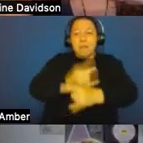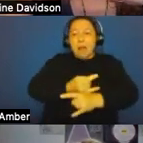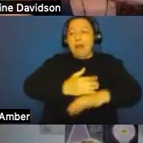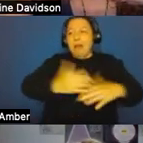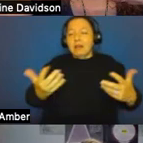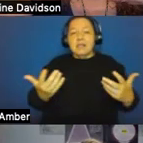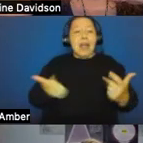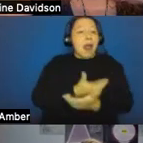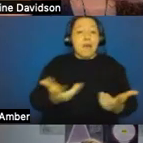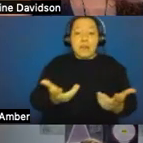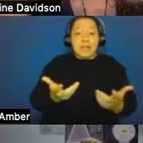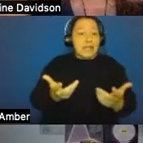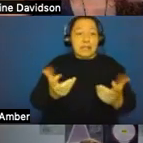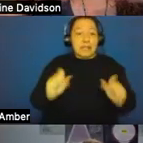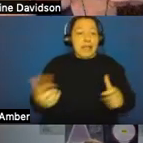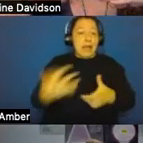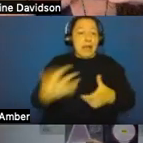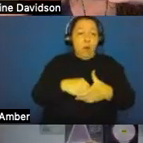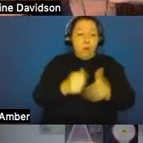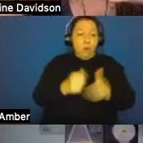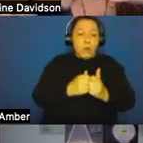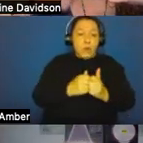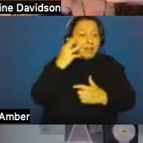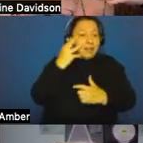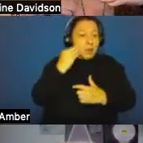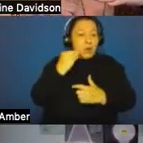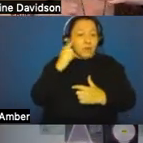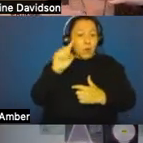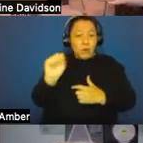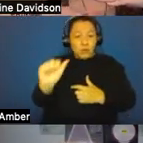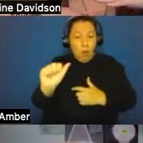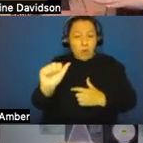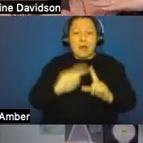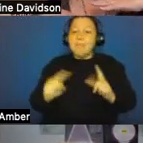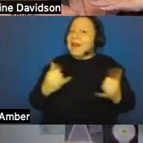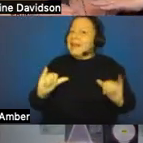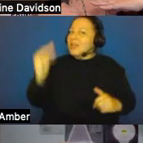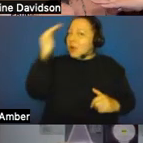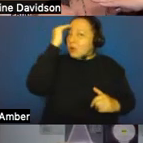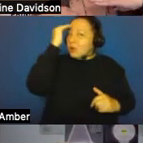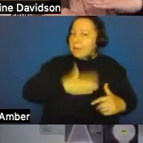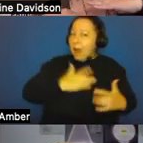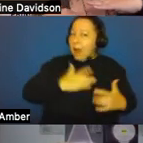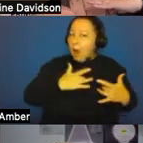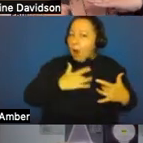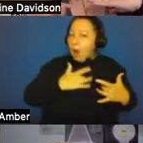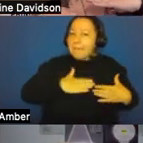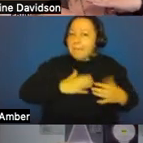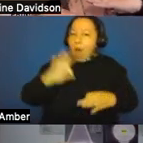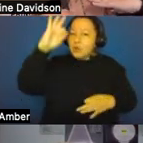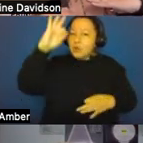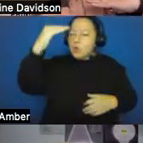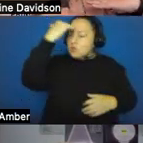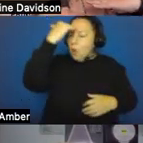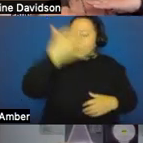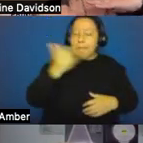experiencing a sexual assault. But I still know deep in my heart, in my soul, what is best for my life at